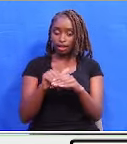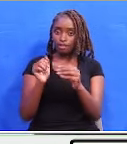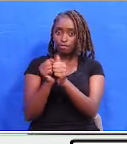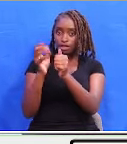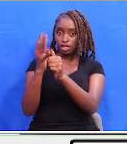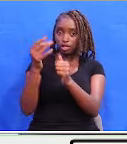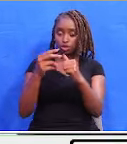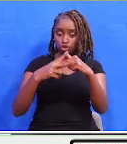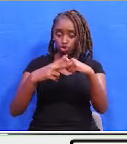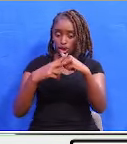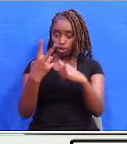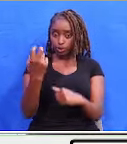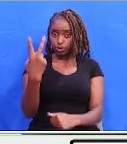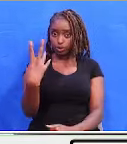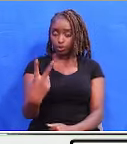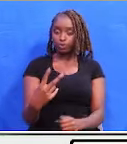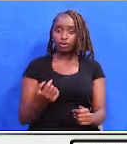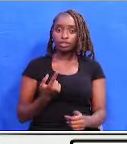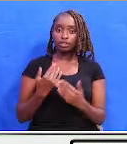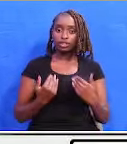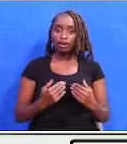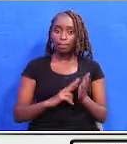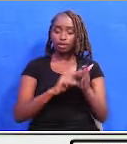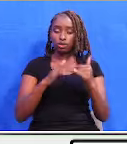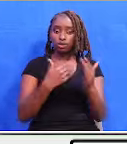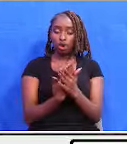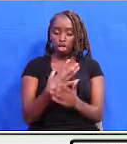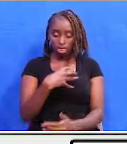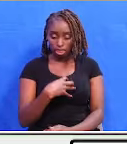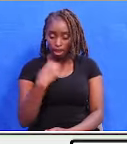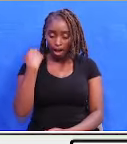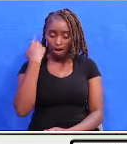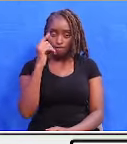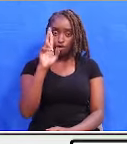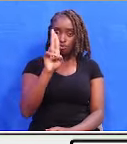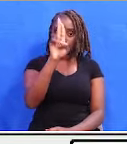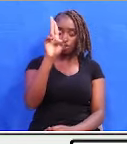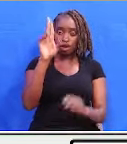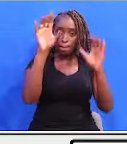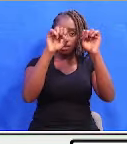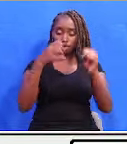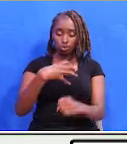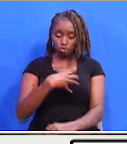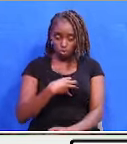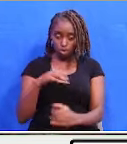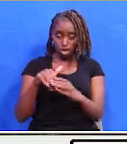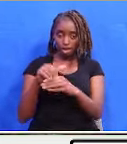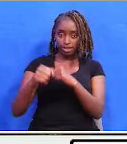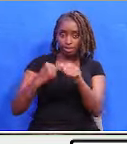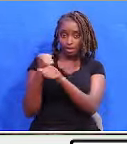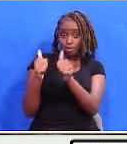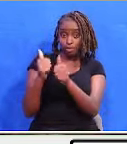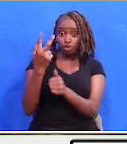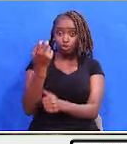July 2022. She presented her credentials to retired President Uhuru Kenyatta on the 5th of August 2022. Her